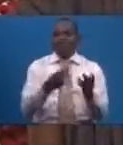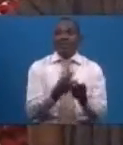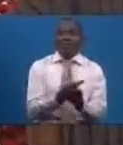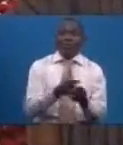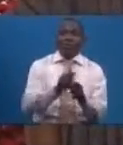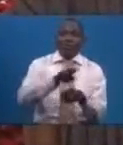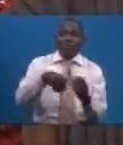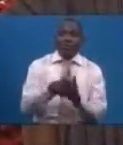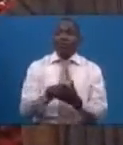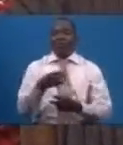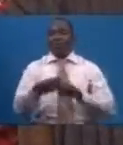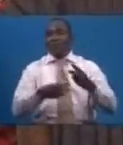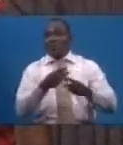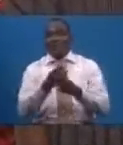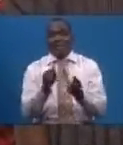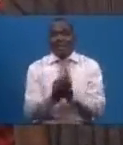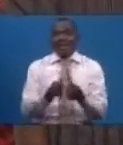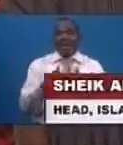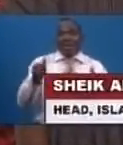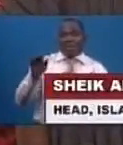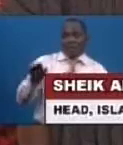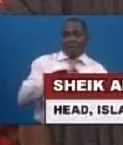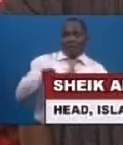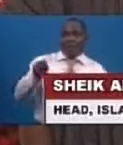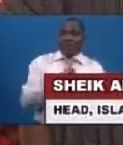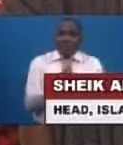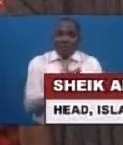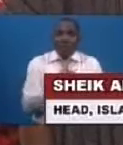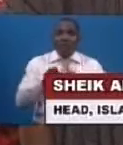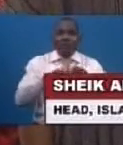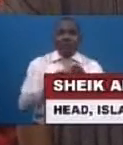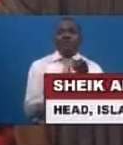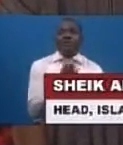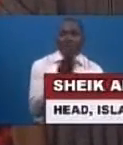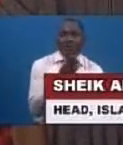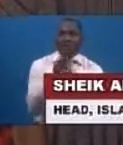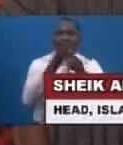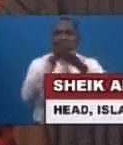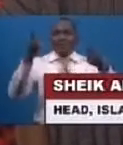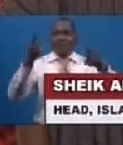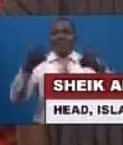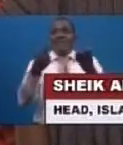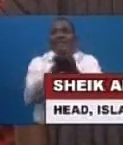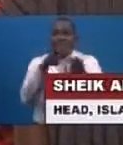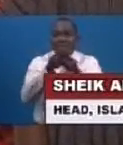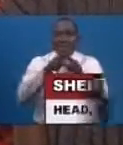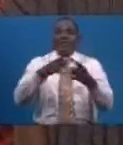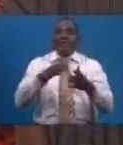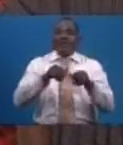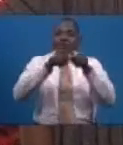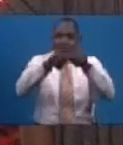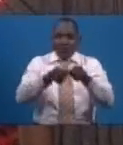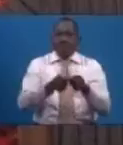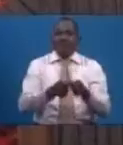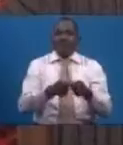at large that apart from your desire to contribute to growth of our democracy, you also hold the interest